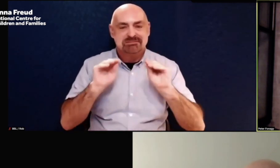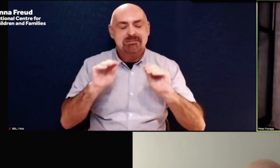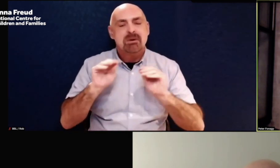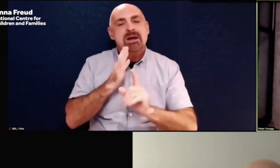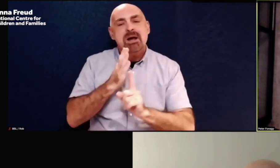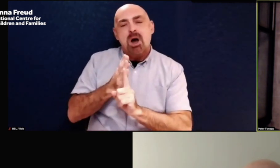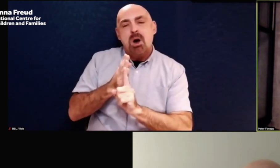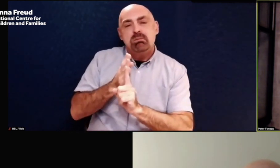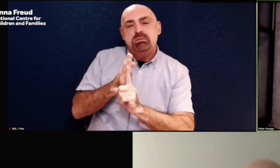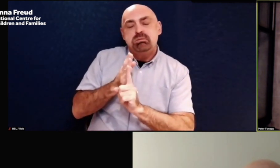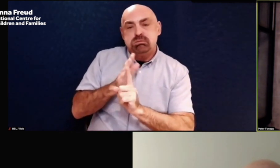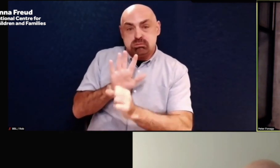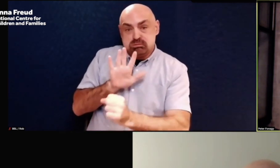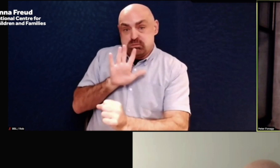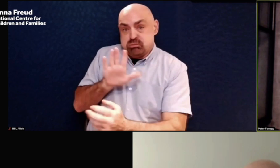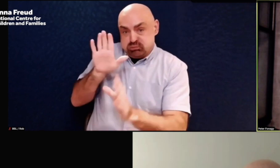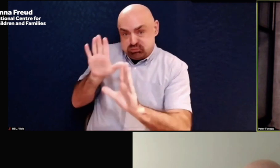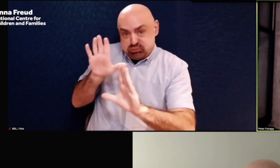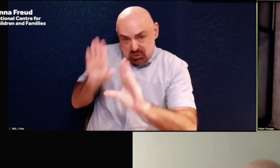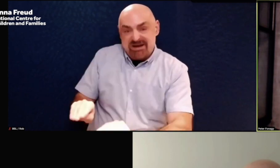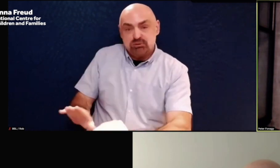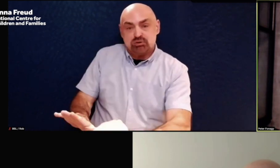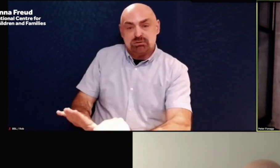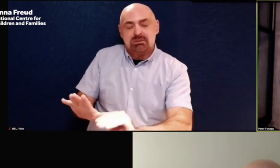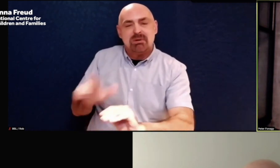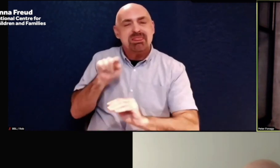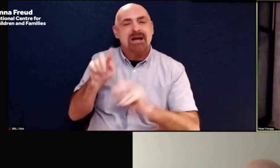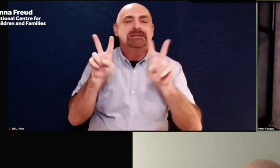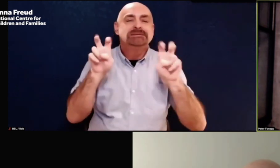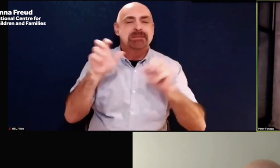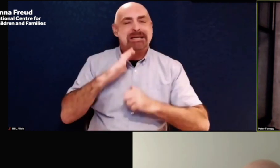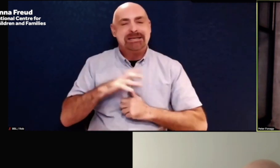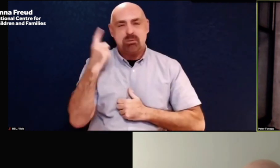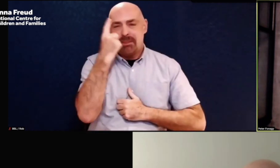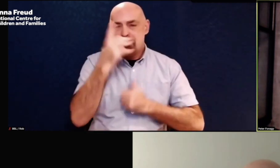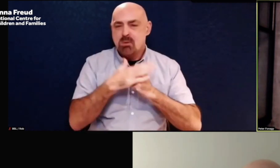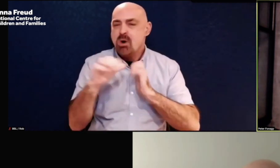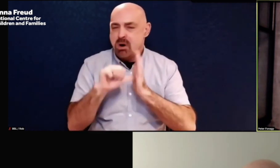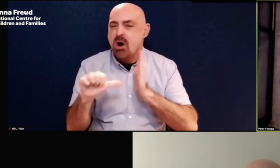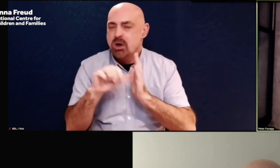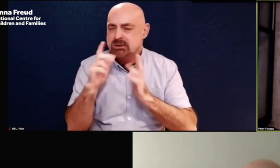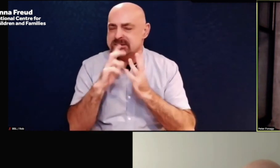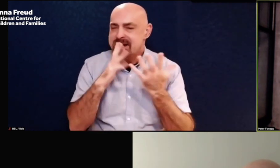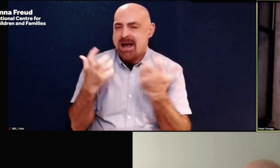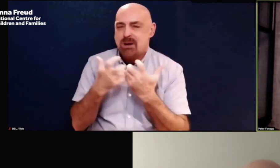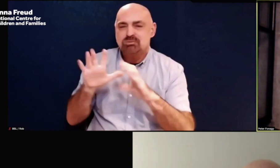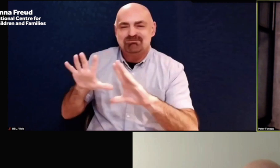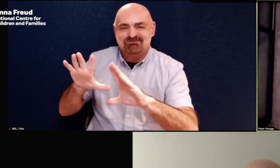Prevention is a subject we all need to think about much harder. And I'm really looking